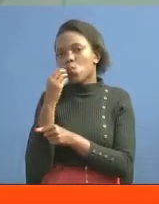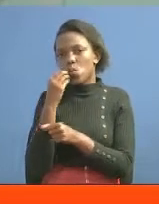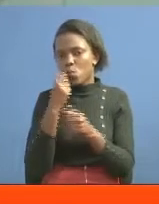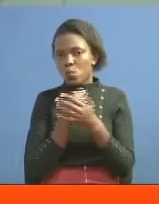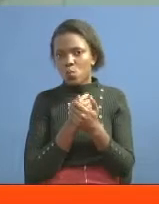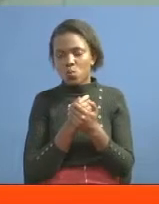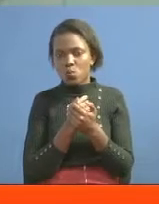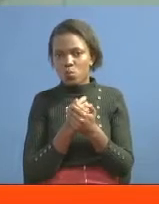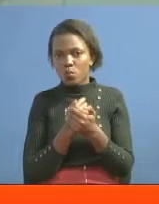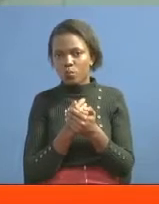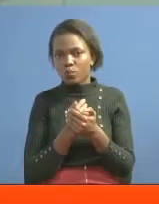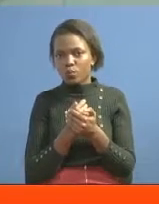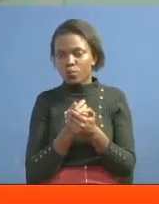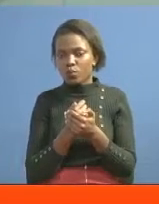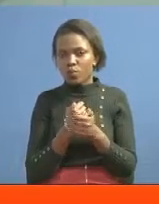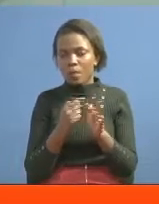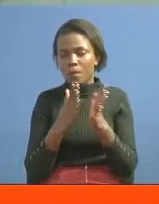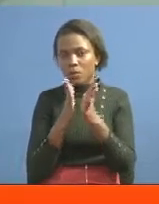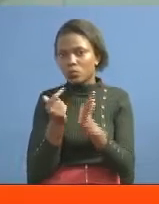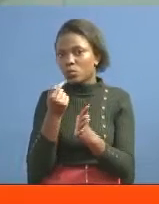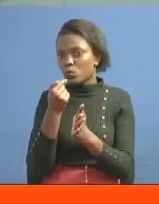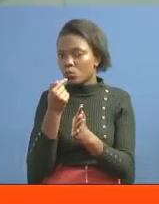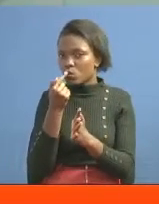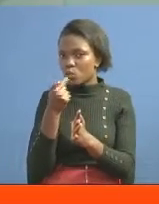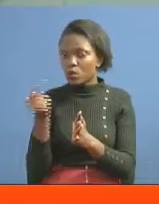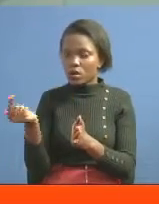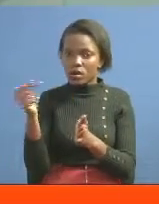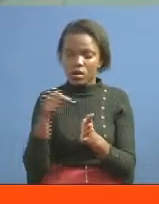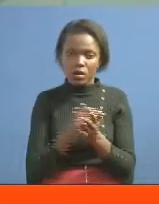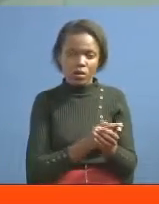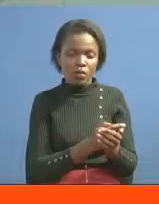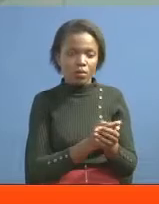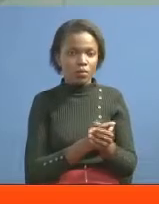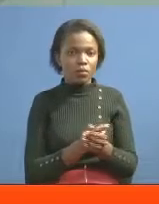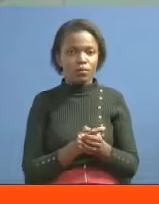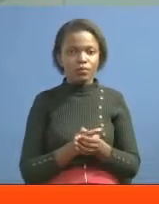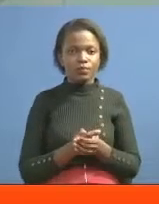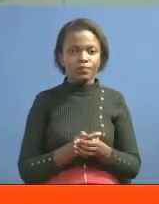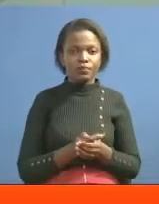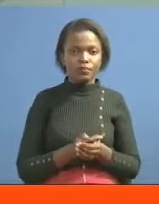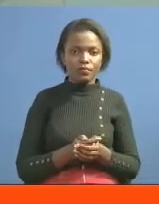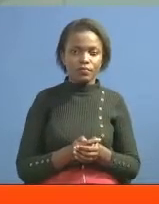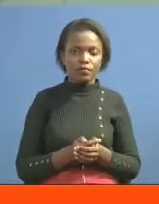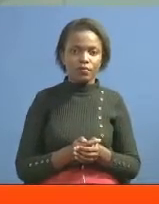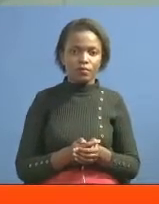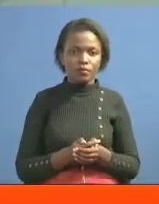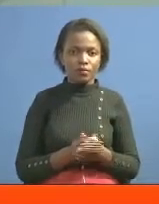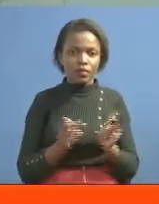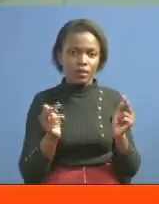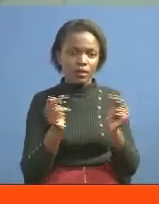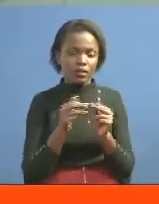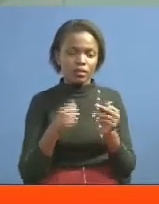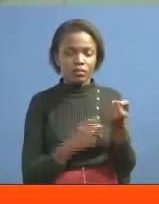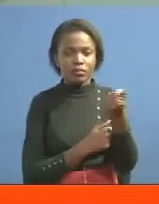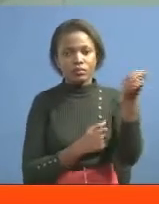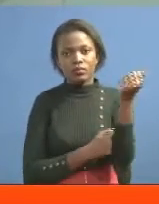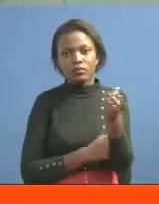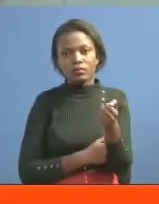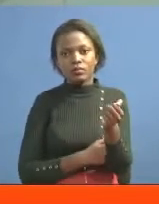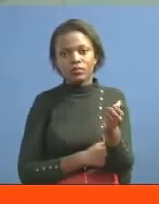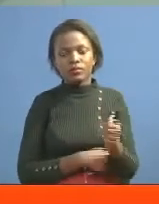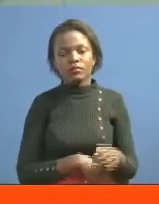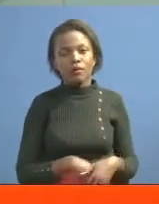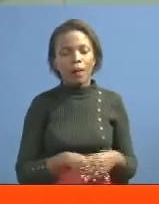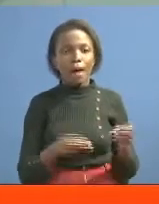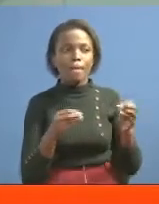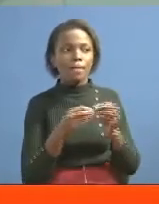quite some bandwidth. And so anybody who comes with such a package, then you're sure, because we need a lot of internet to support all these Zoom meetings,